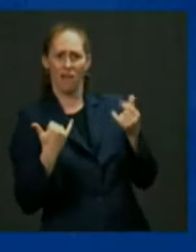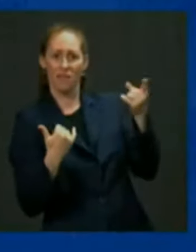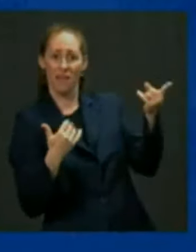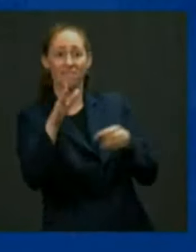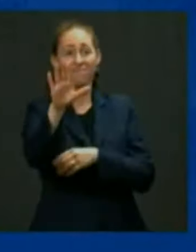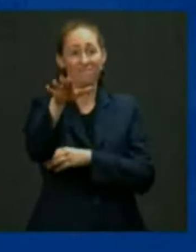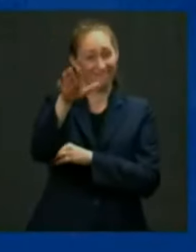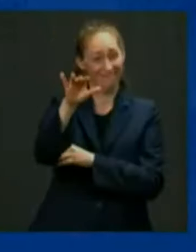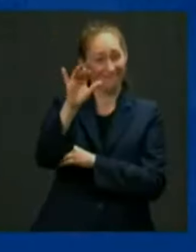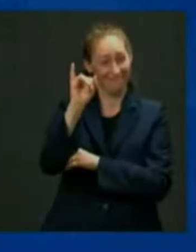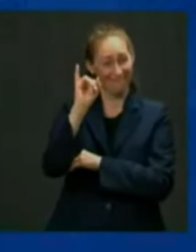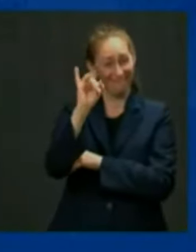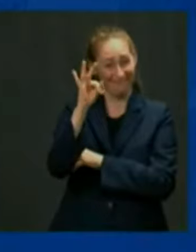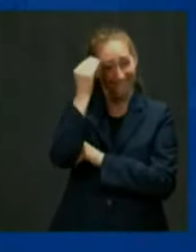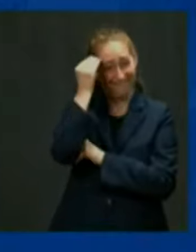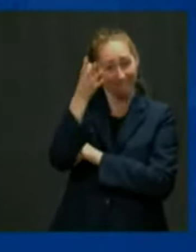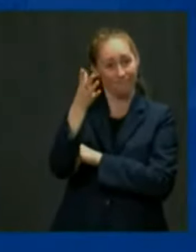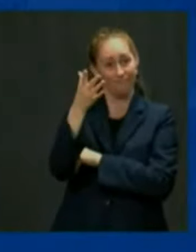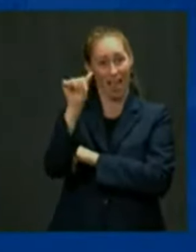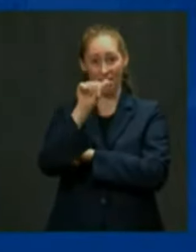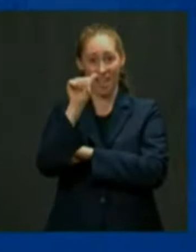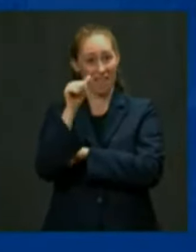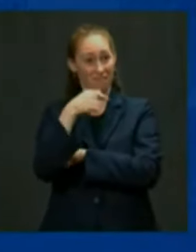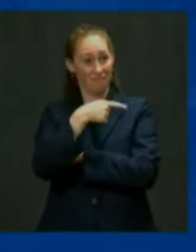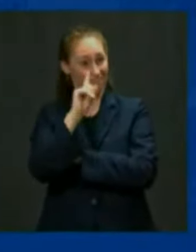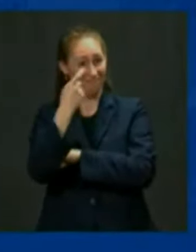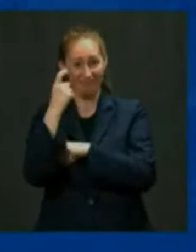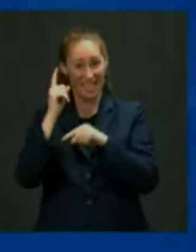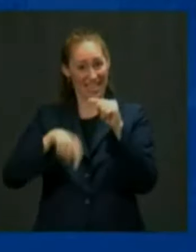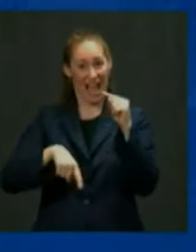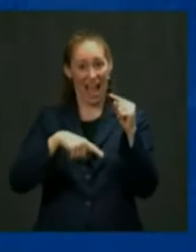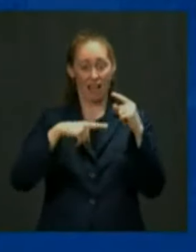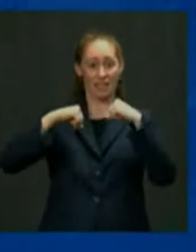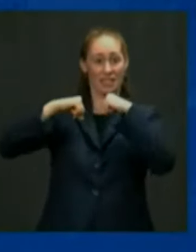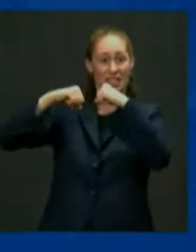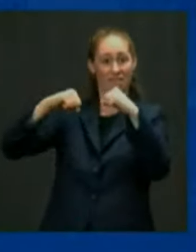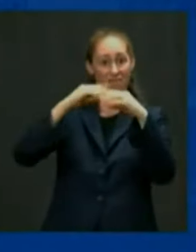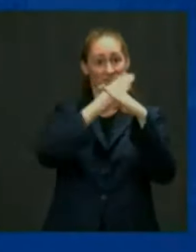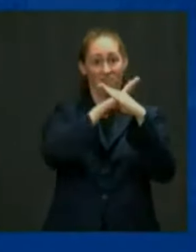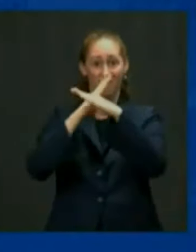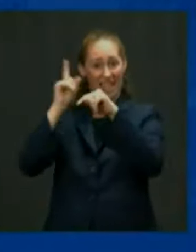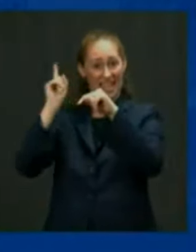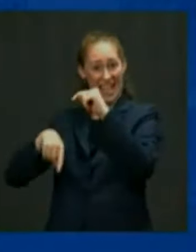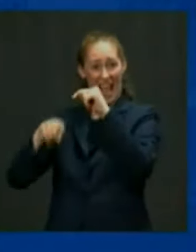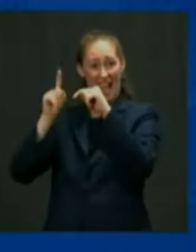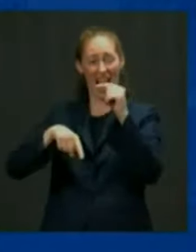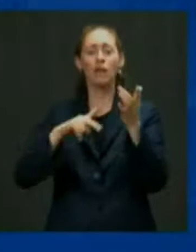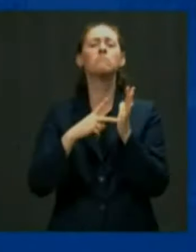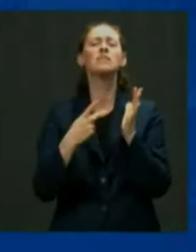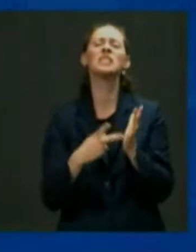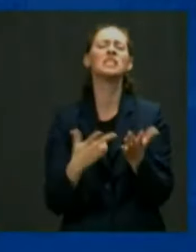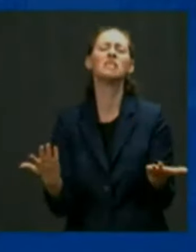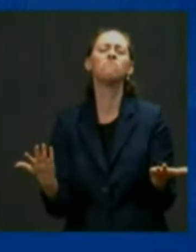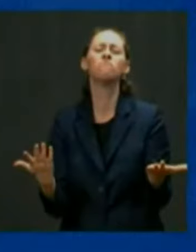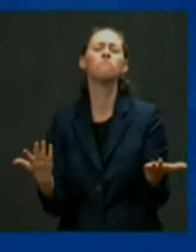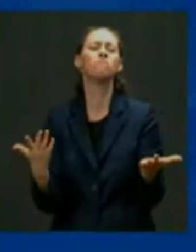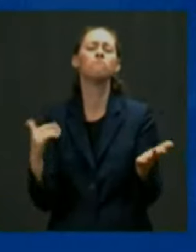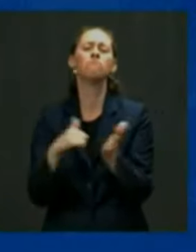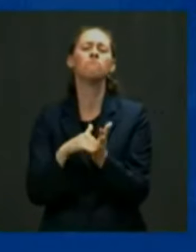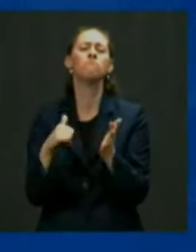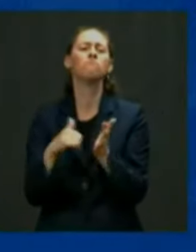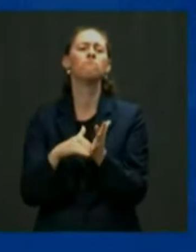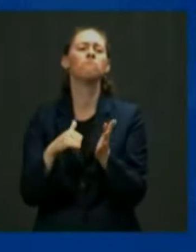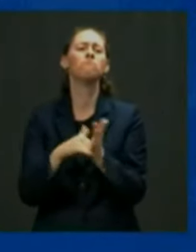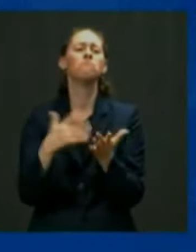any real resistance to the Taliban now, there is no chance that 1 year, 1 more